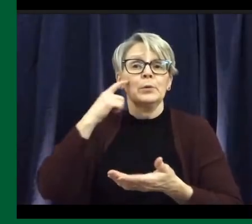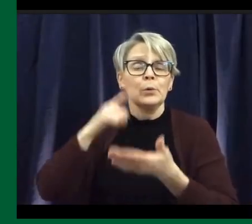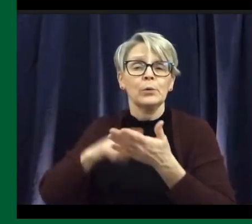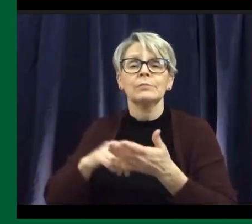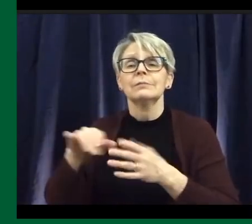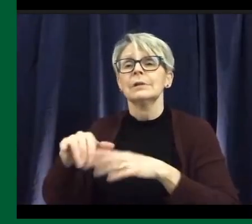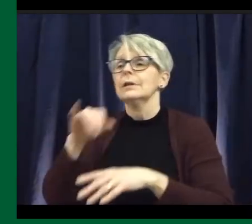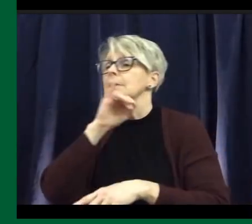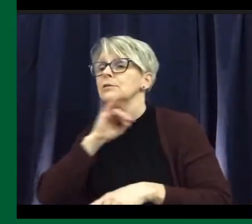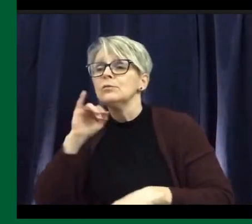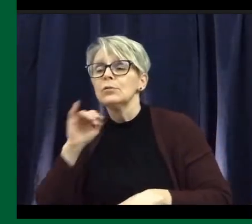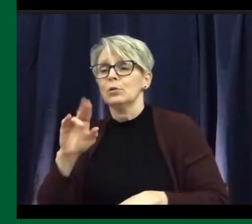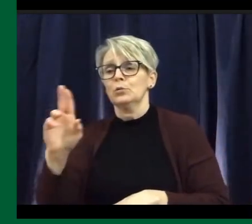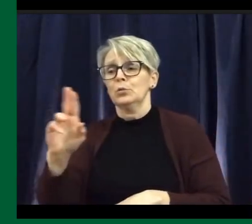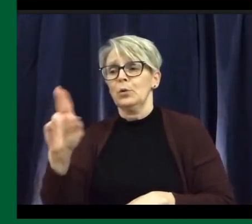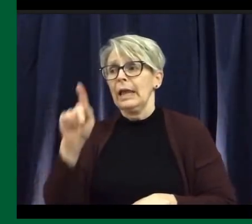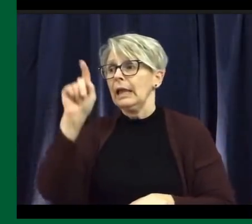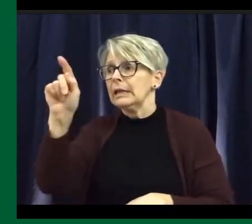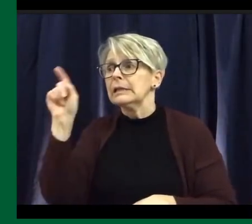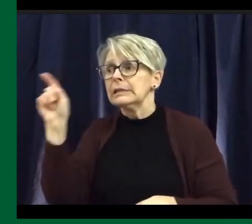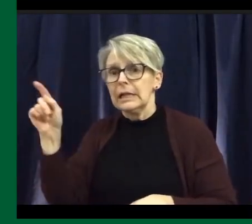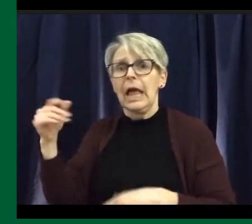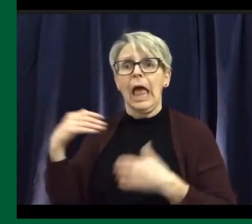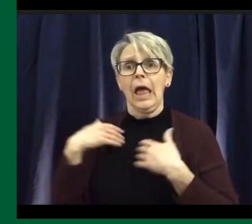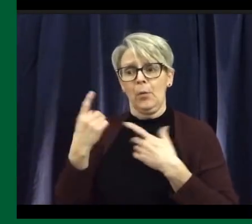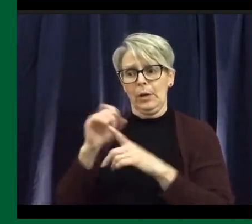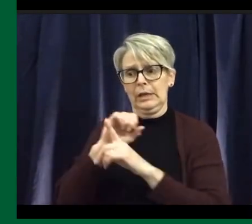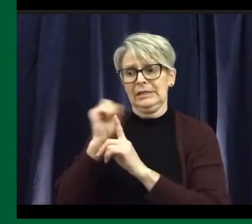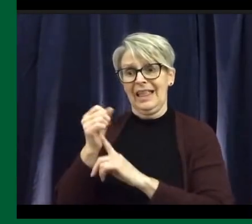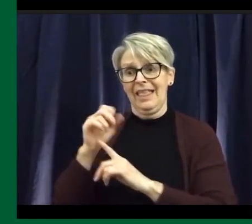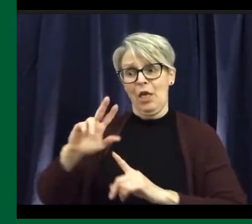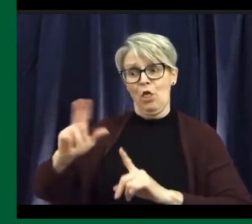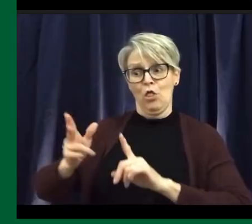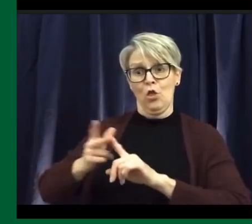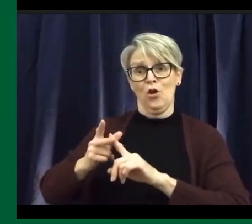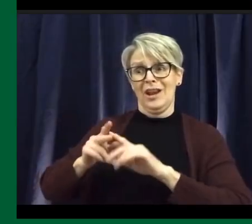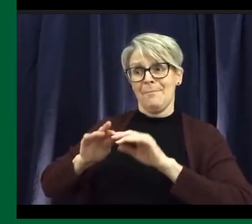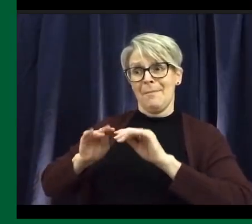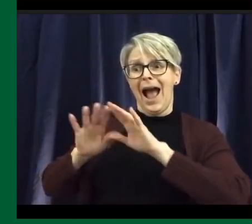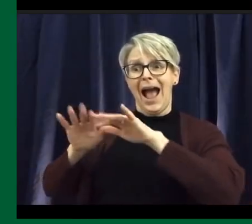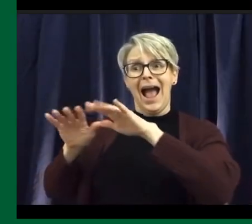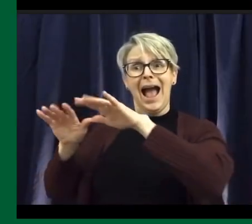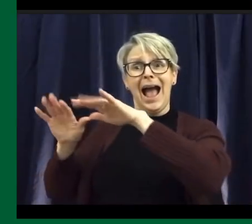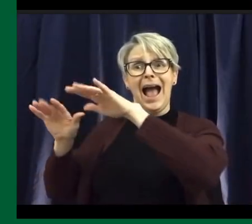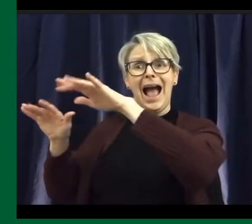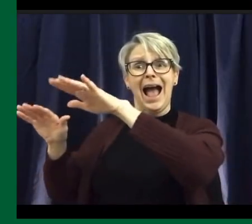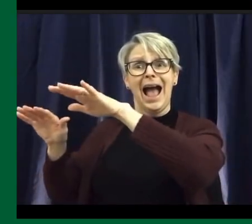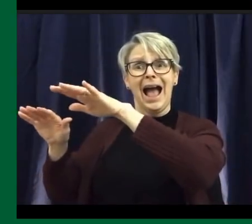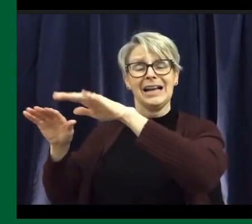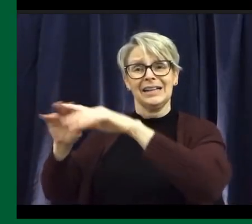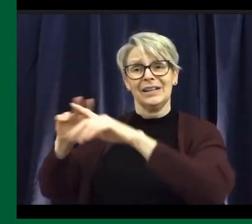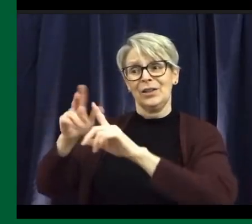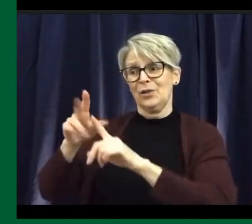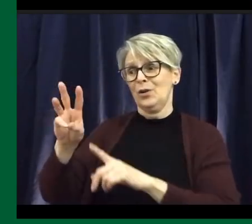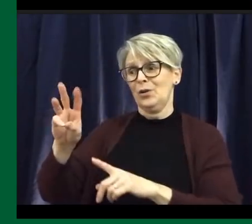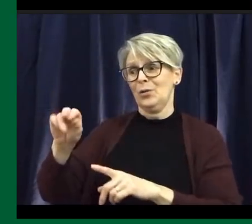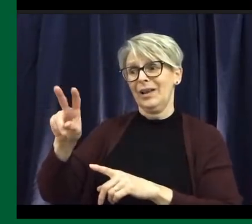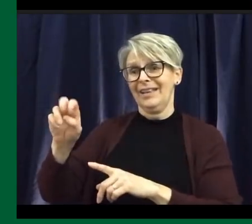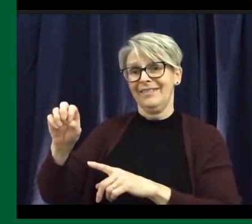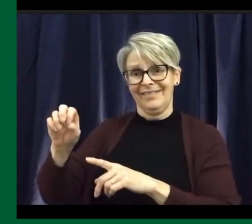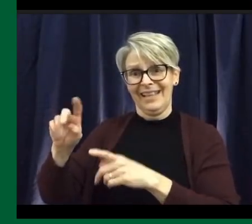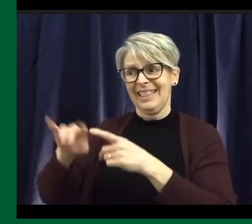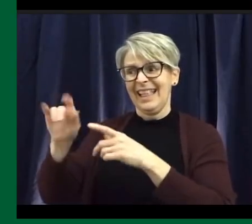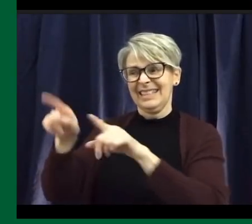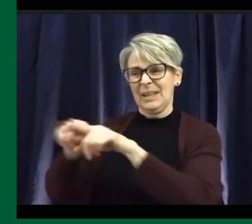that they actually had a situation where they had the third wave in full swing due to variants of concern. That's when they launched their vaccine